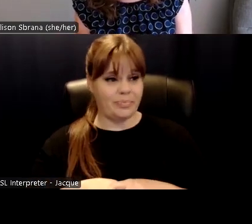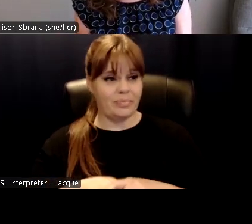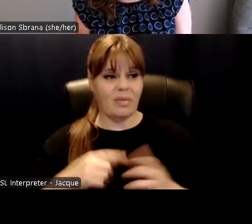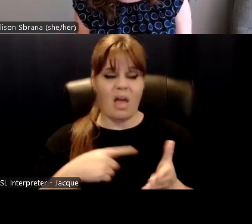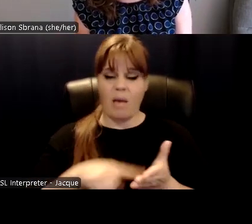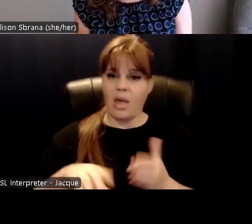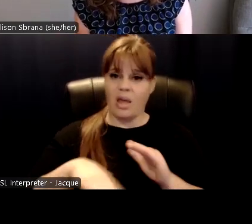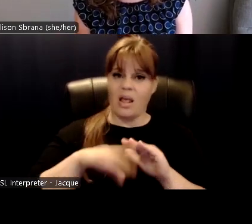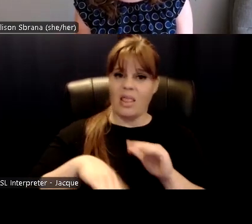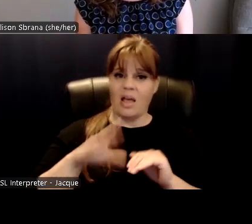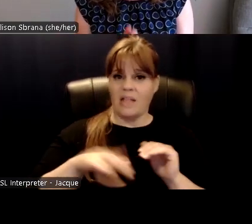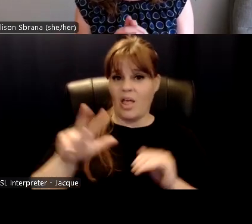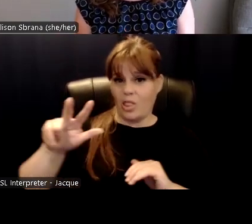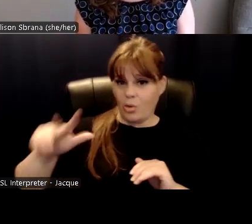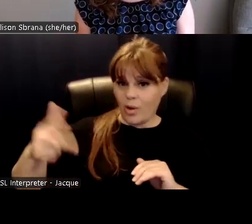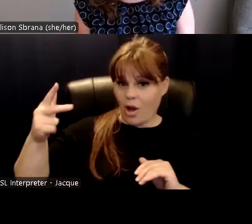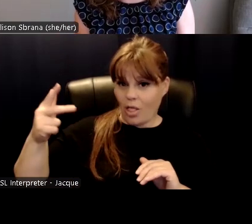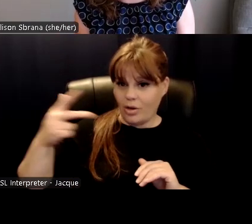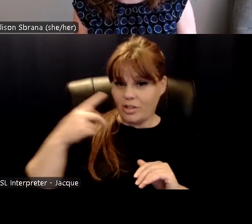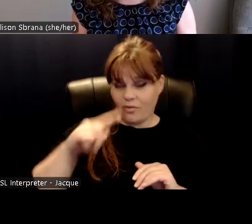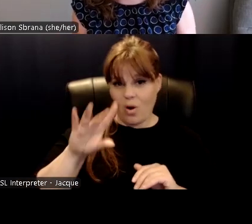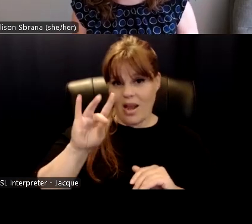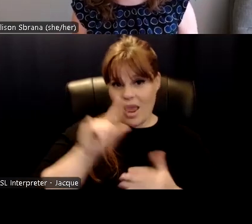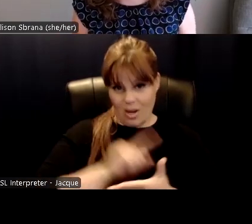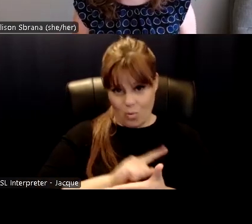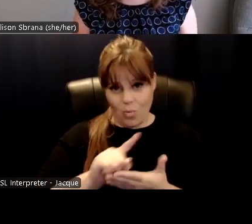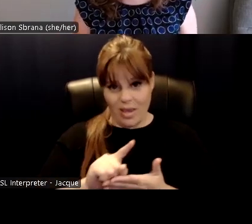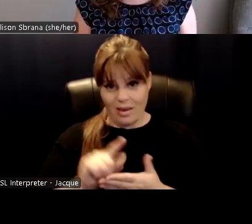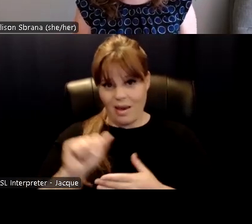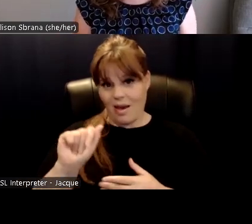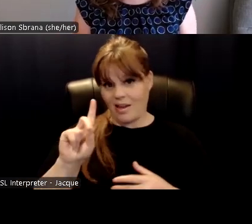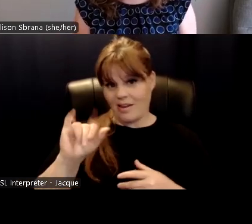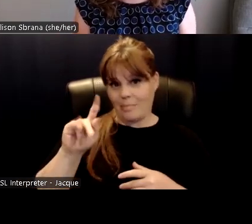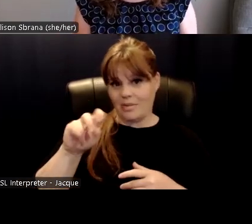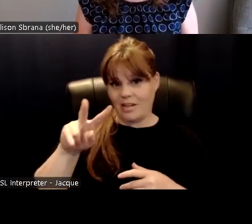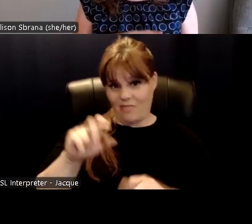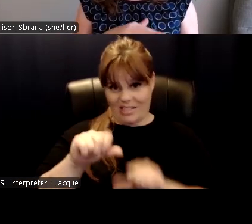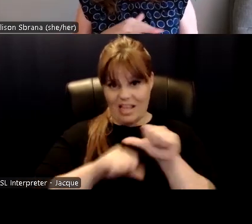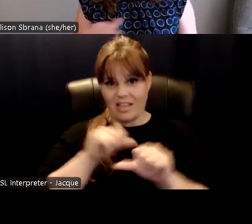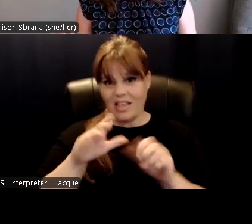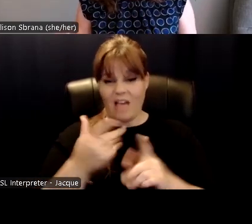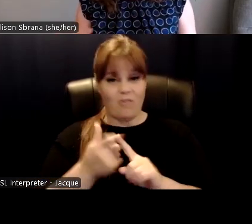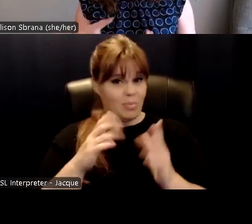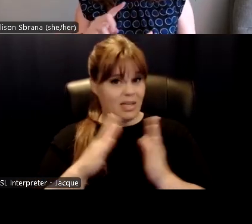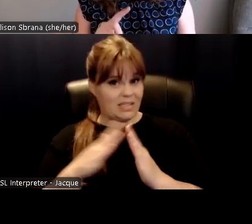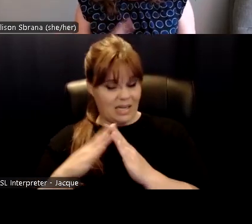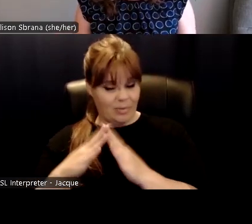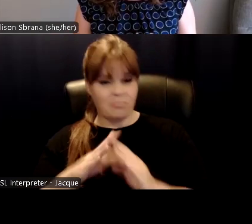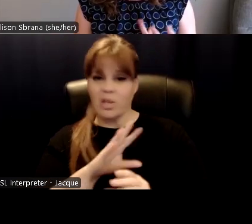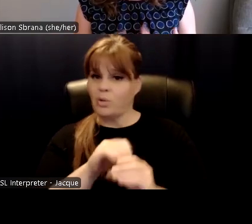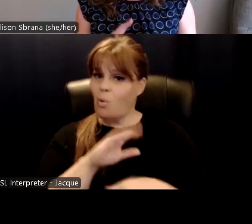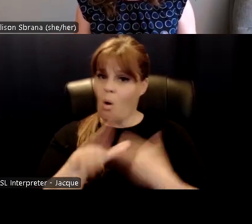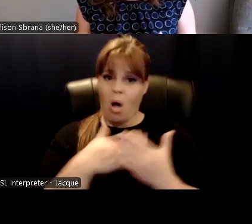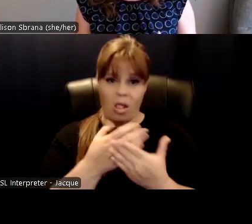than $3 total for an 8-week adaptive cycling class from our city that included all equipment, including